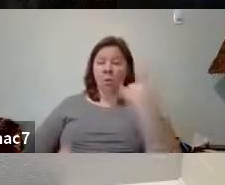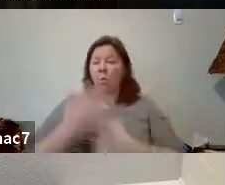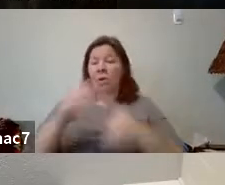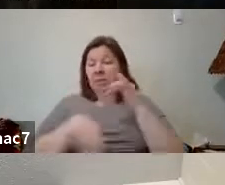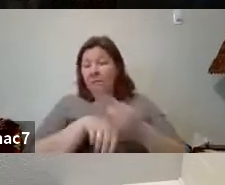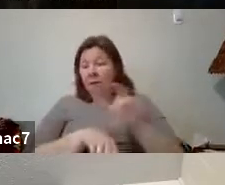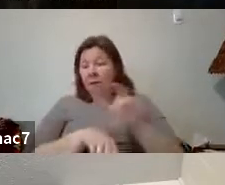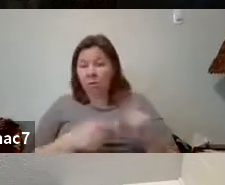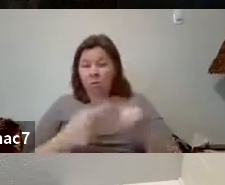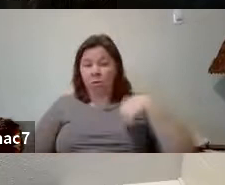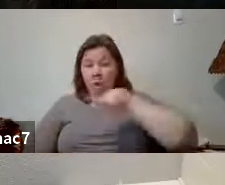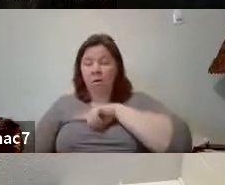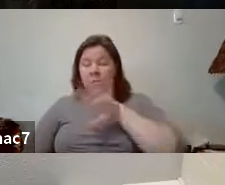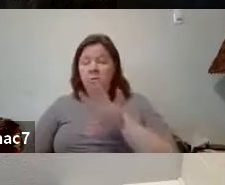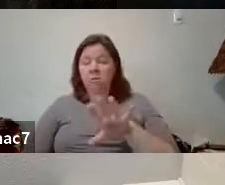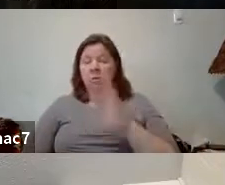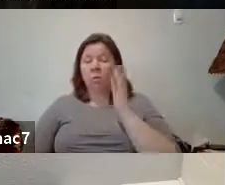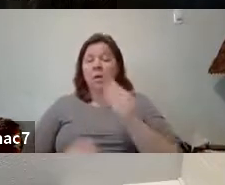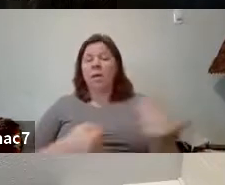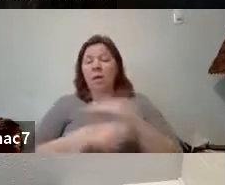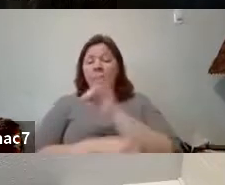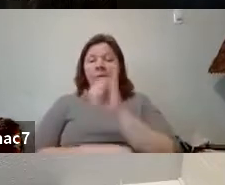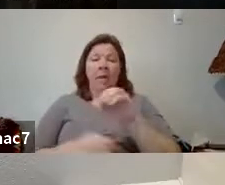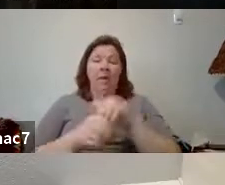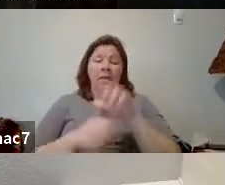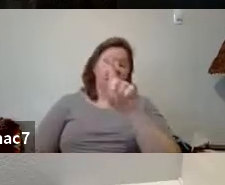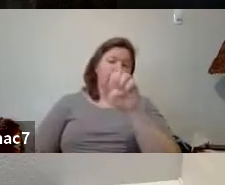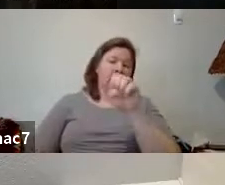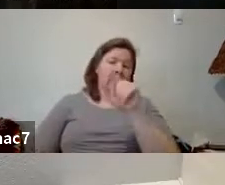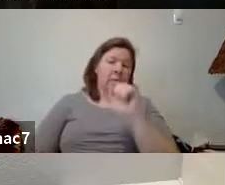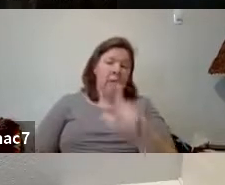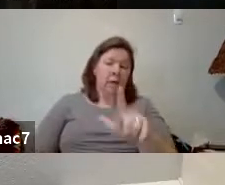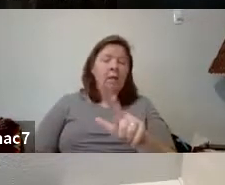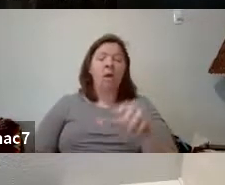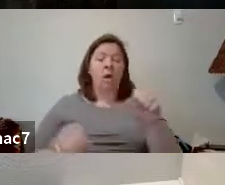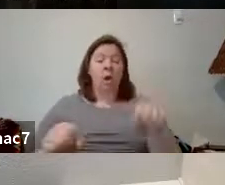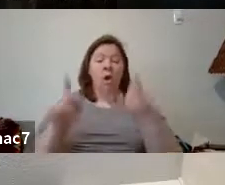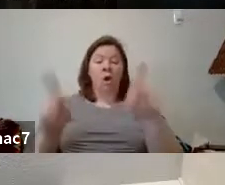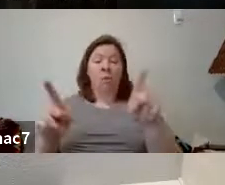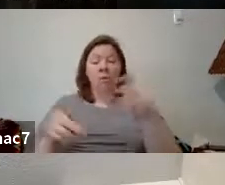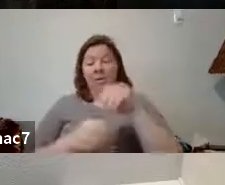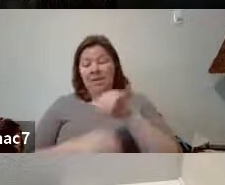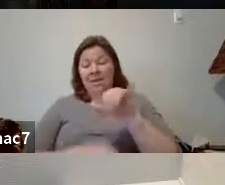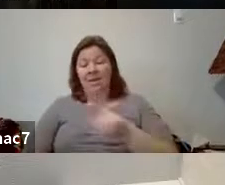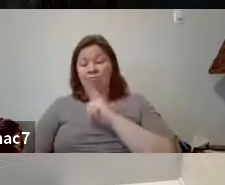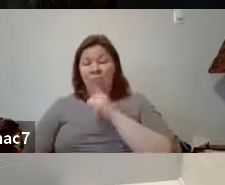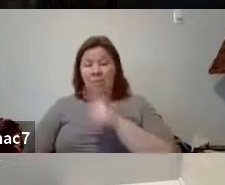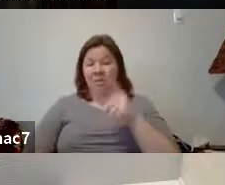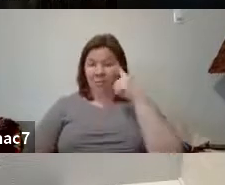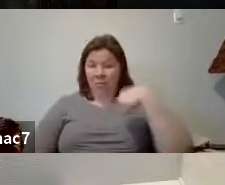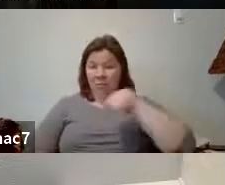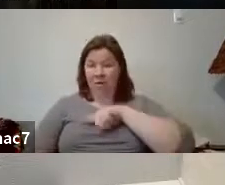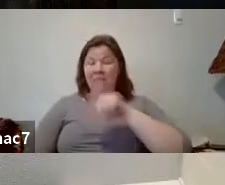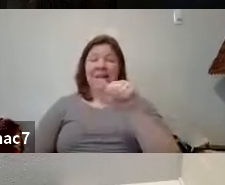So hopefully we'll cover those in detail. What are the opportunities that are really in here just for us as